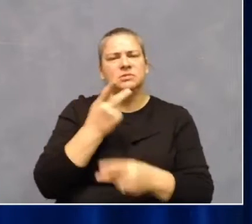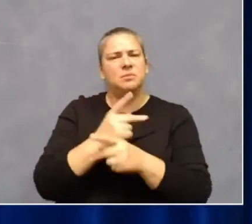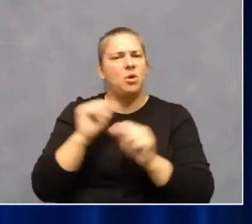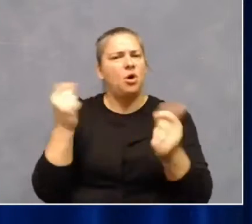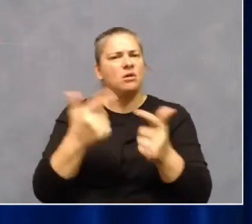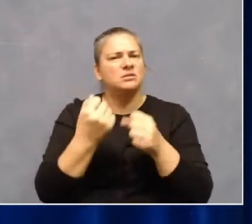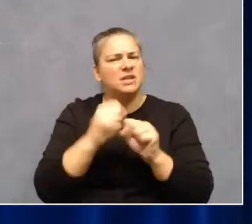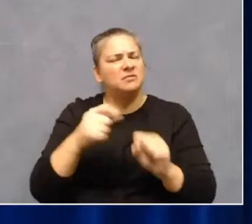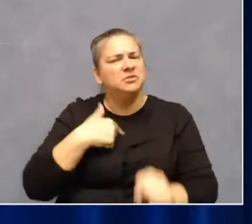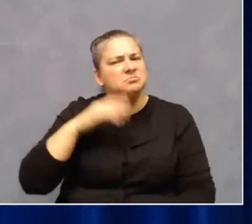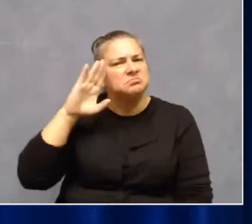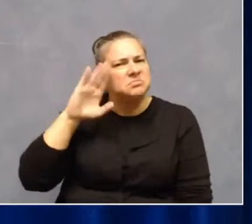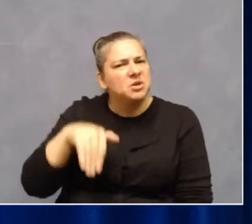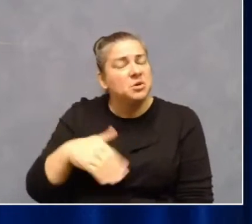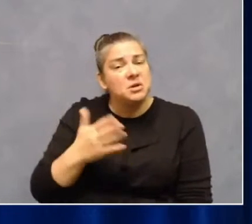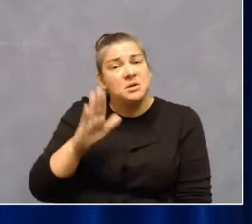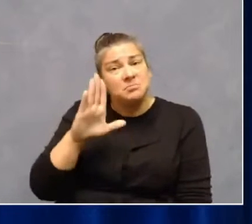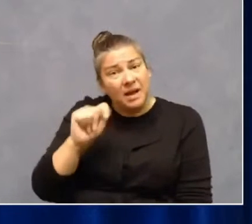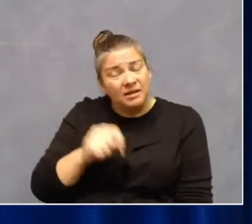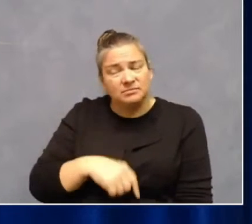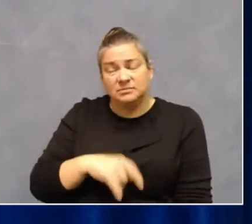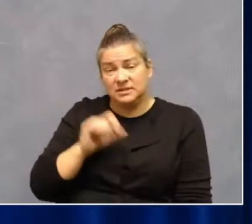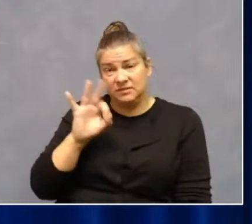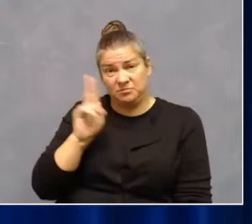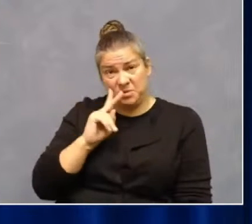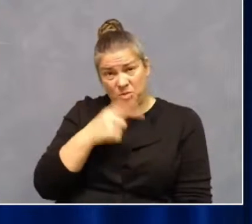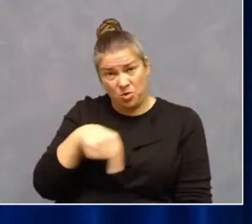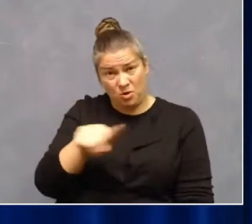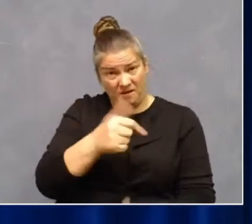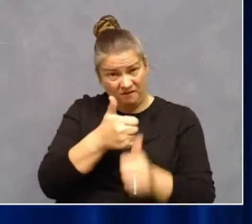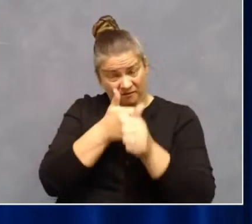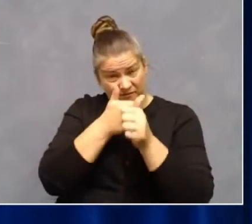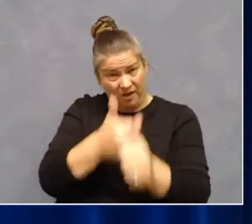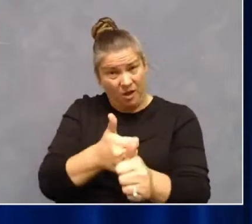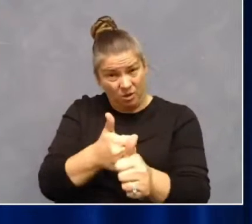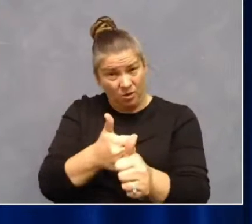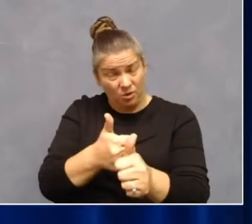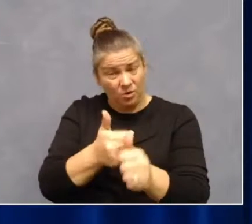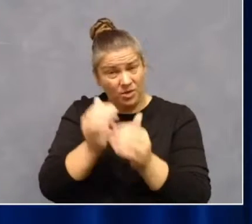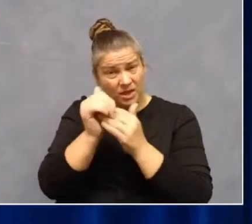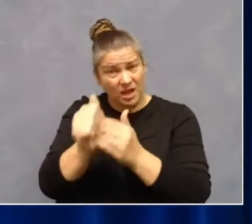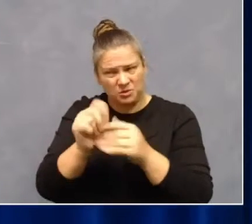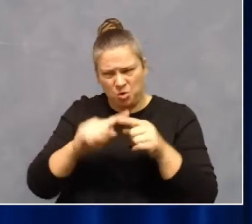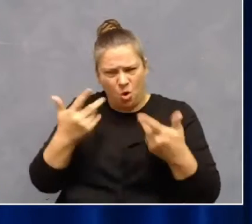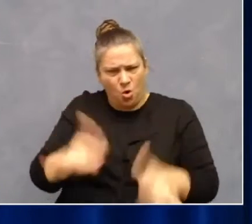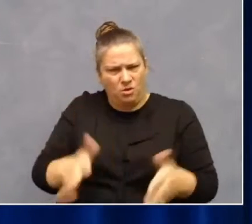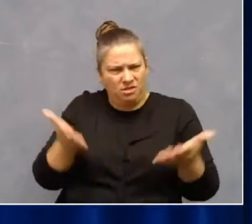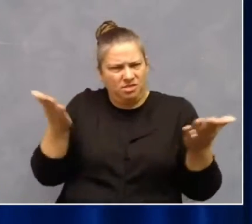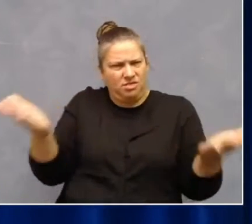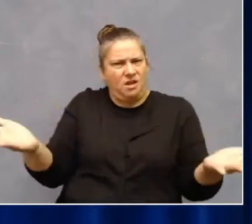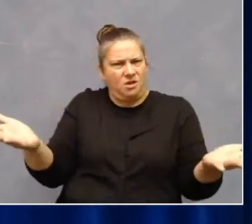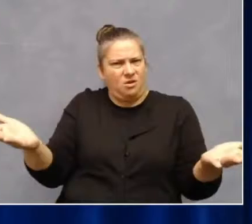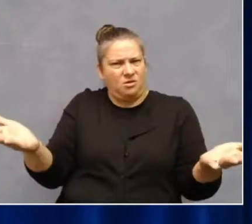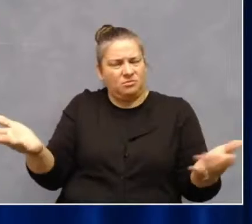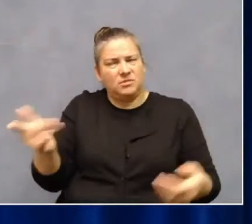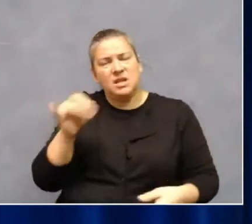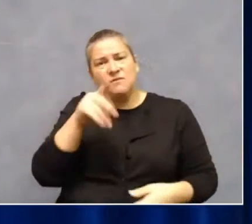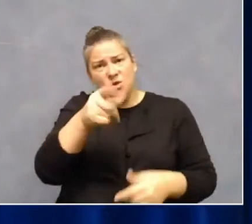if folks followed the guidance we already have out there, if people followed the 6 feet of social